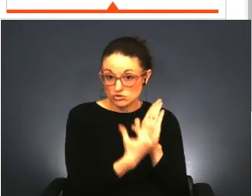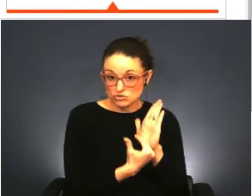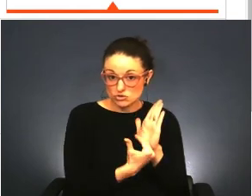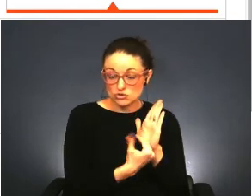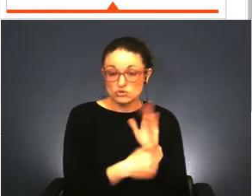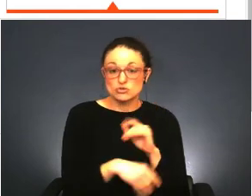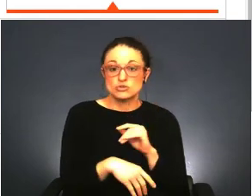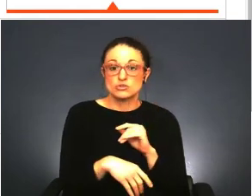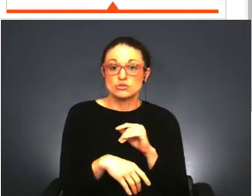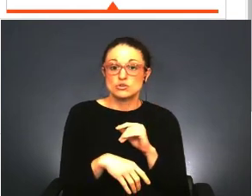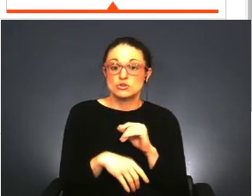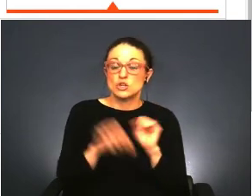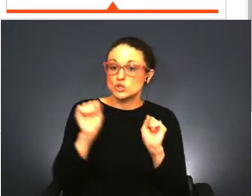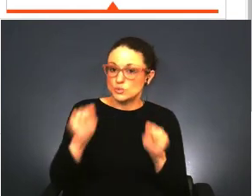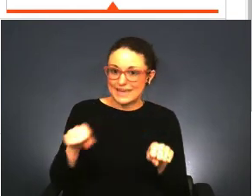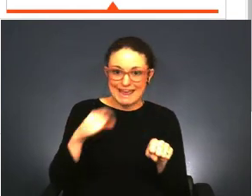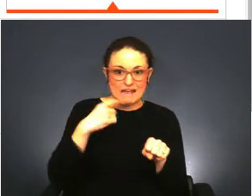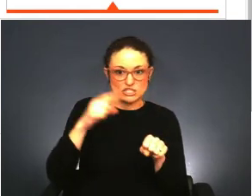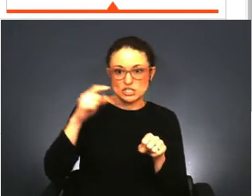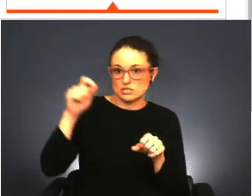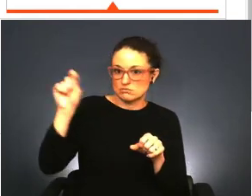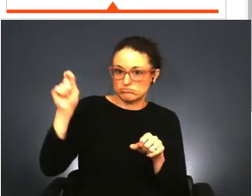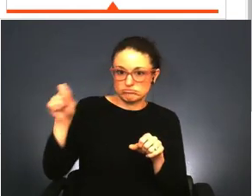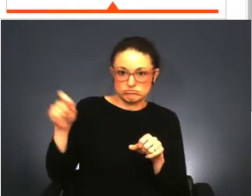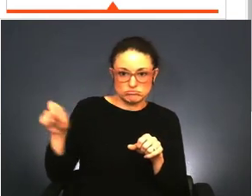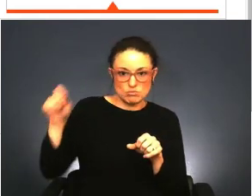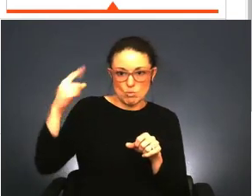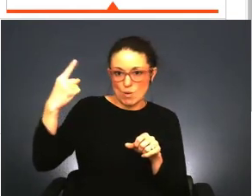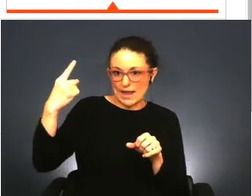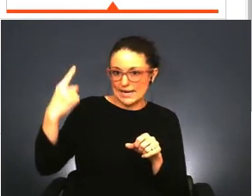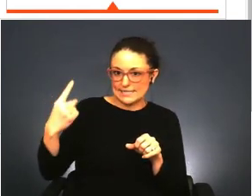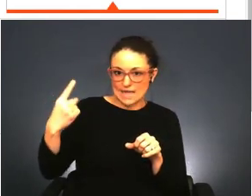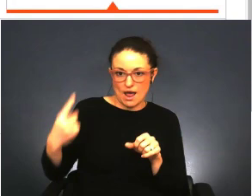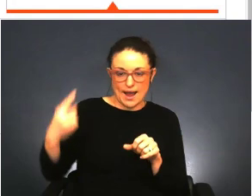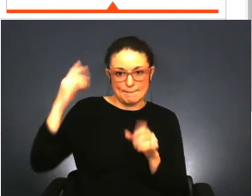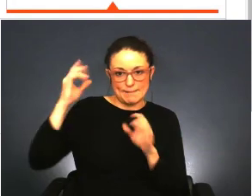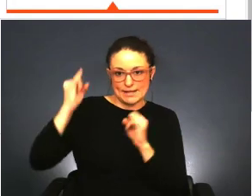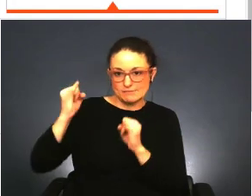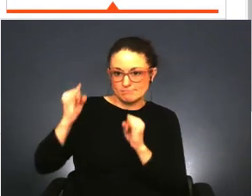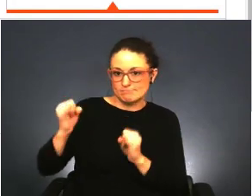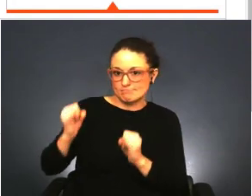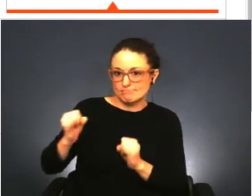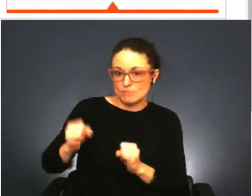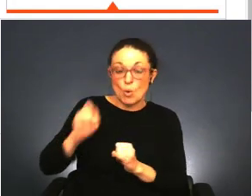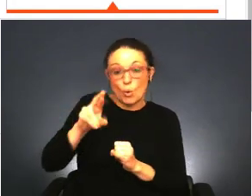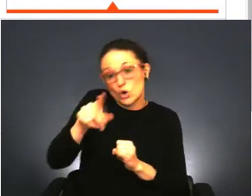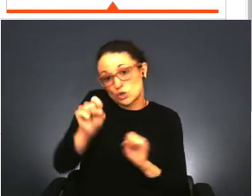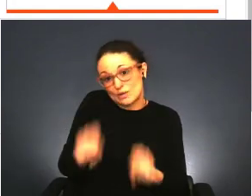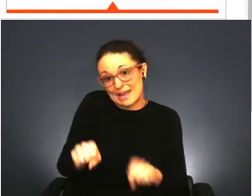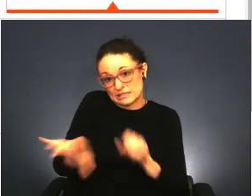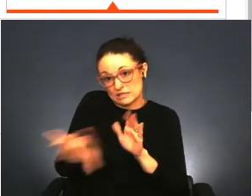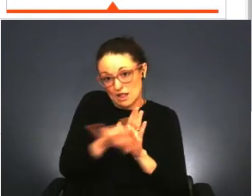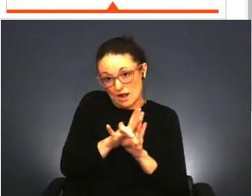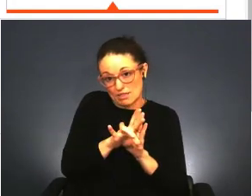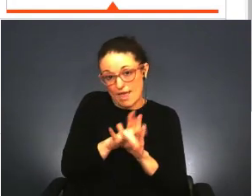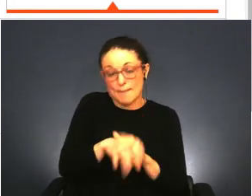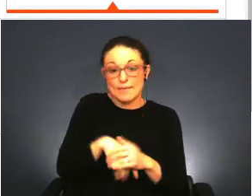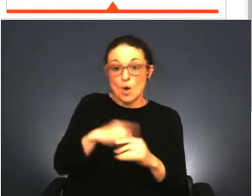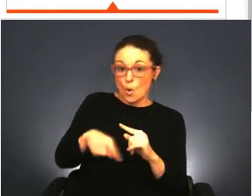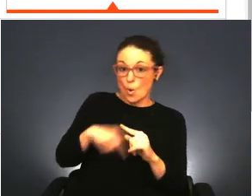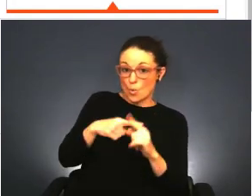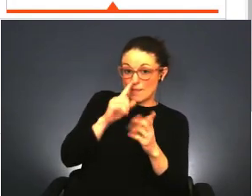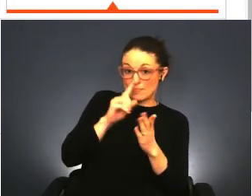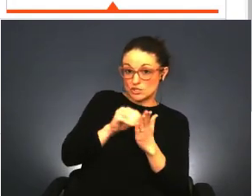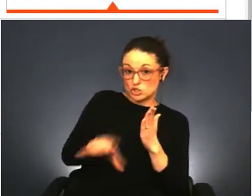your students one at a time, left to right, or you can select them. When a student's graded, there'll be a green